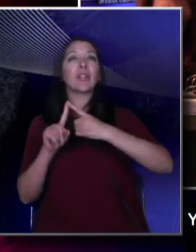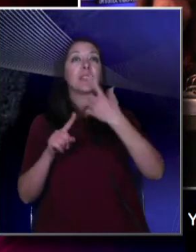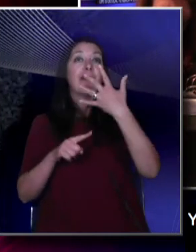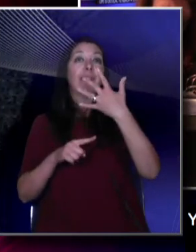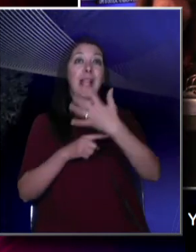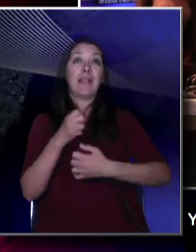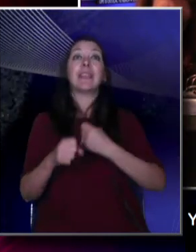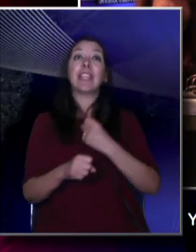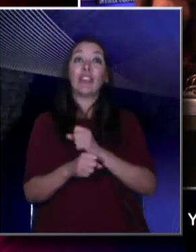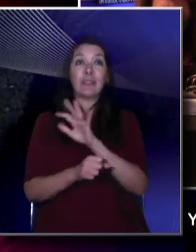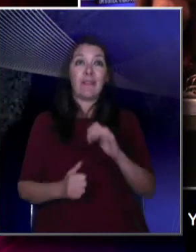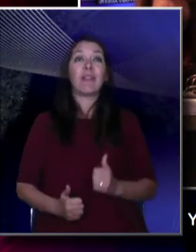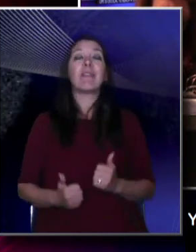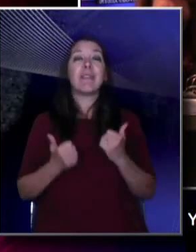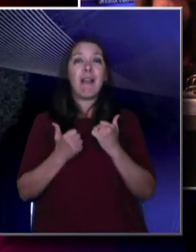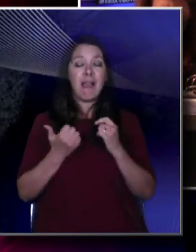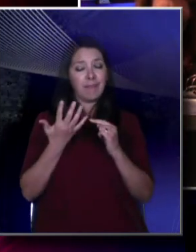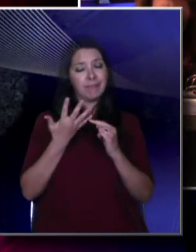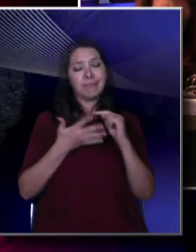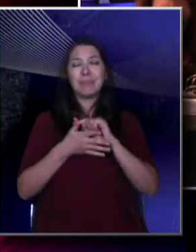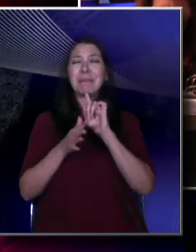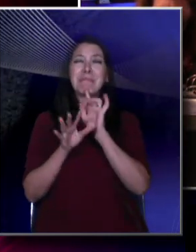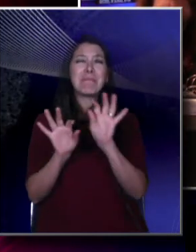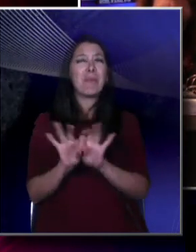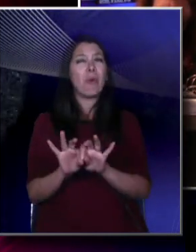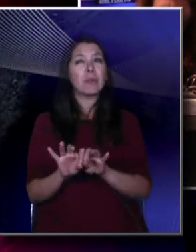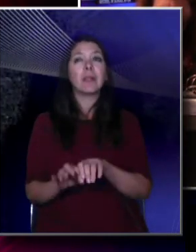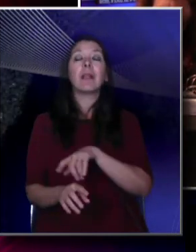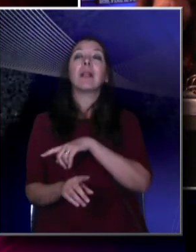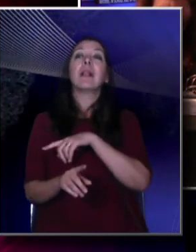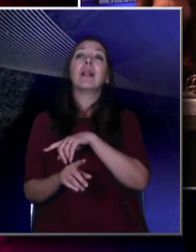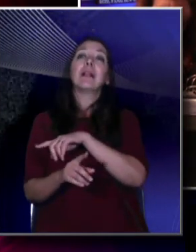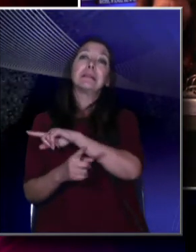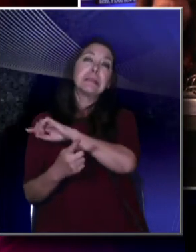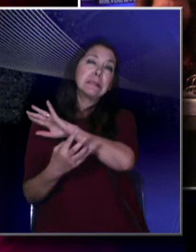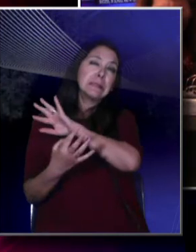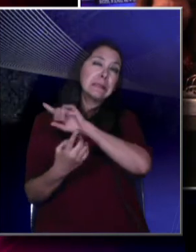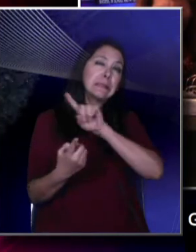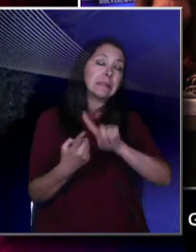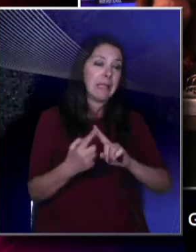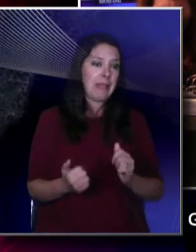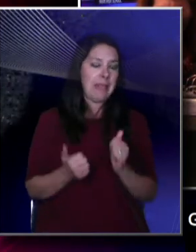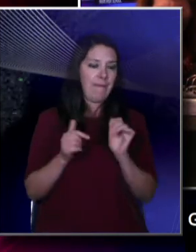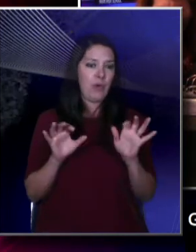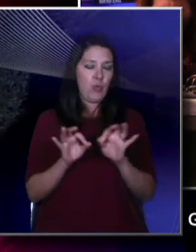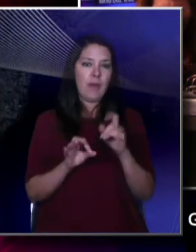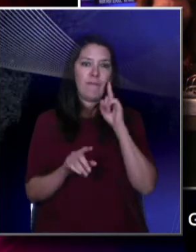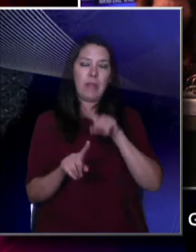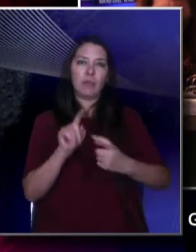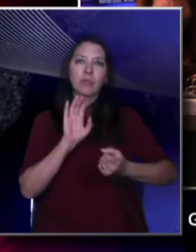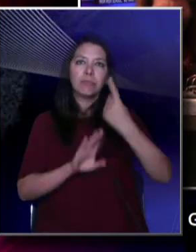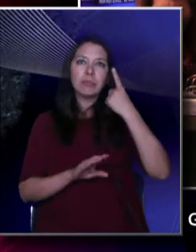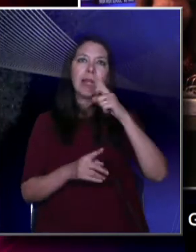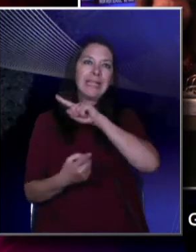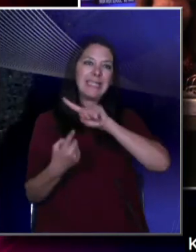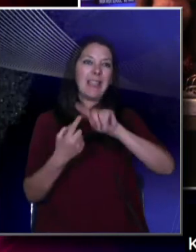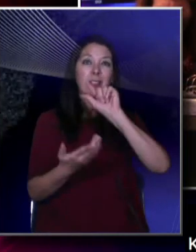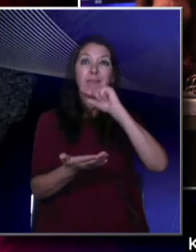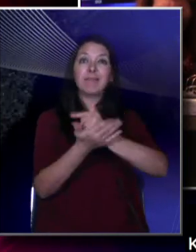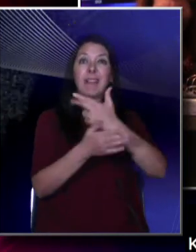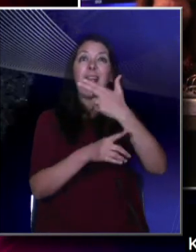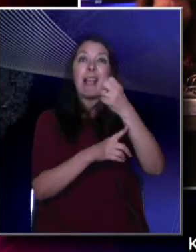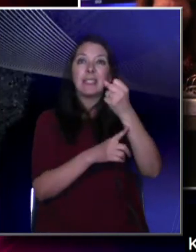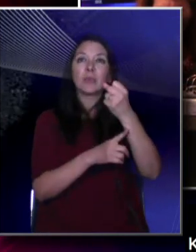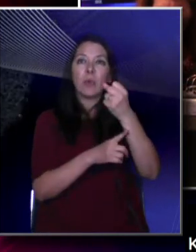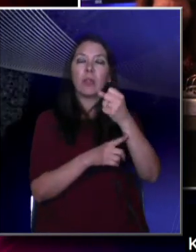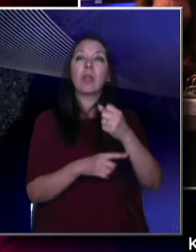after school, after they graduate from high school. We have currently, as you know, the 0 to